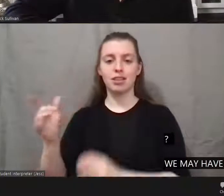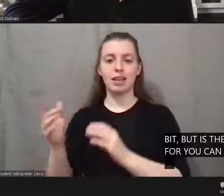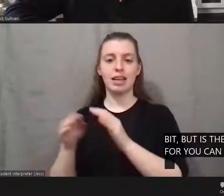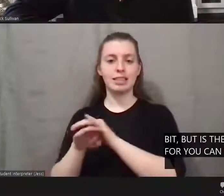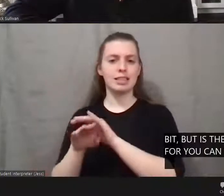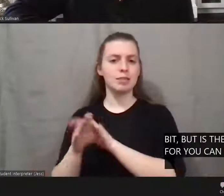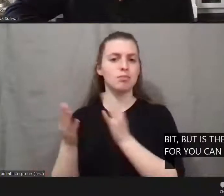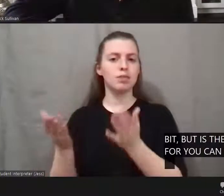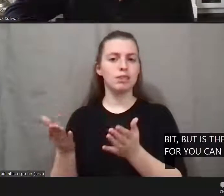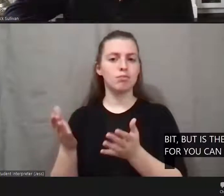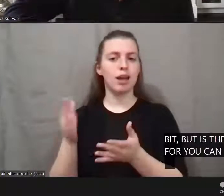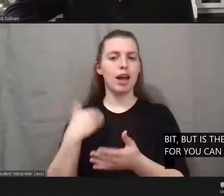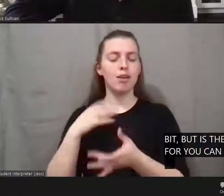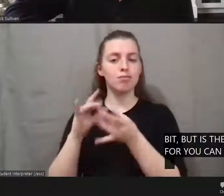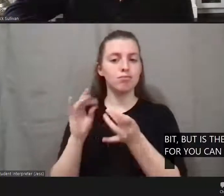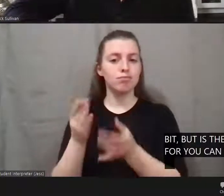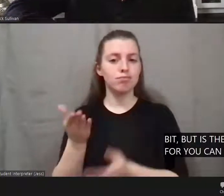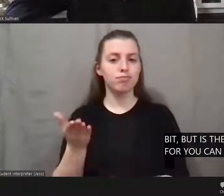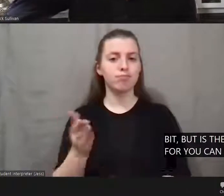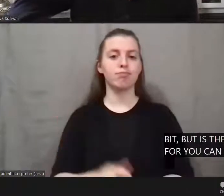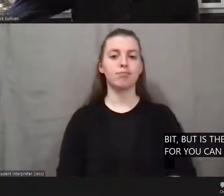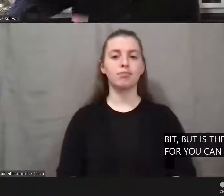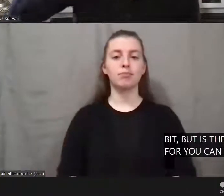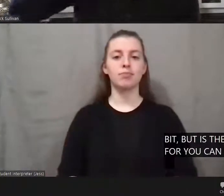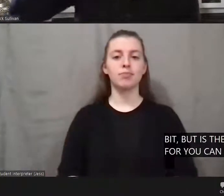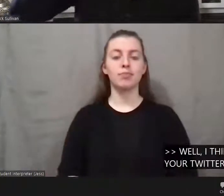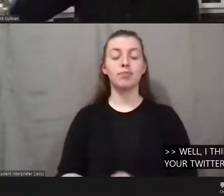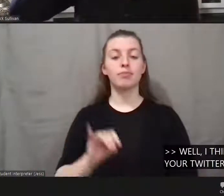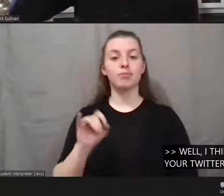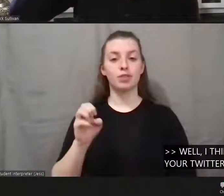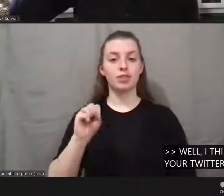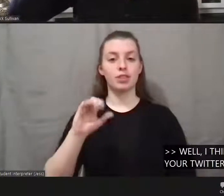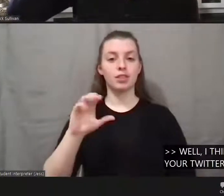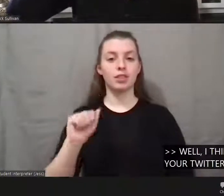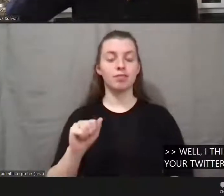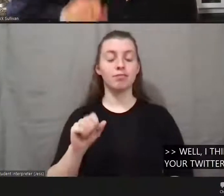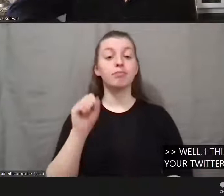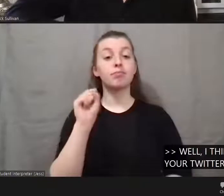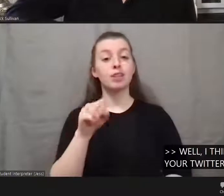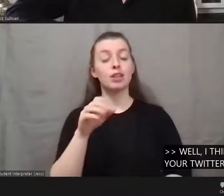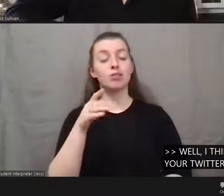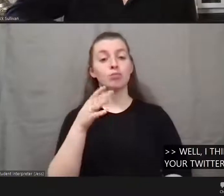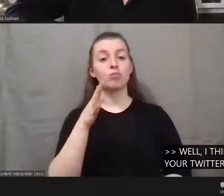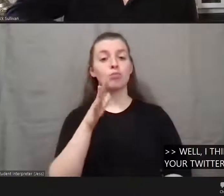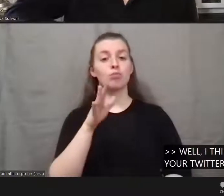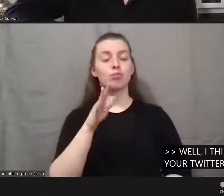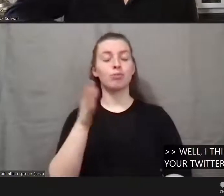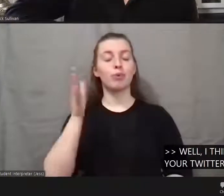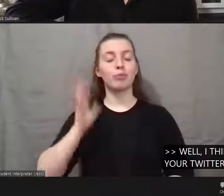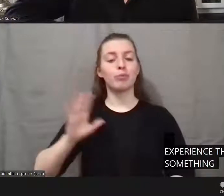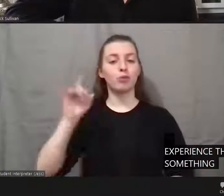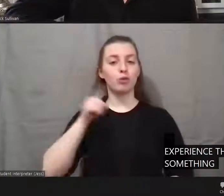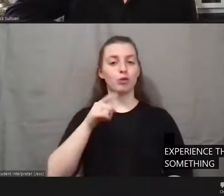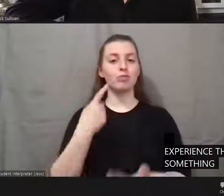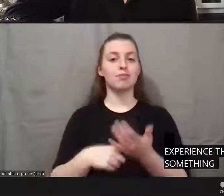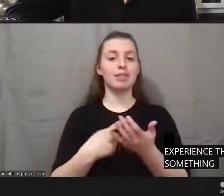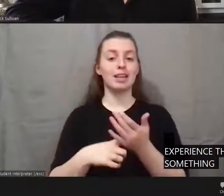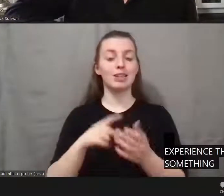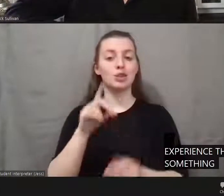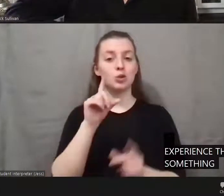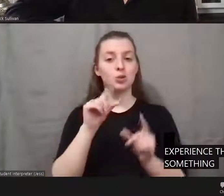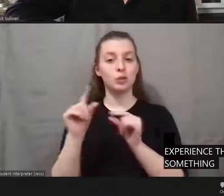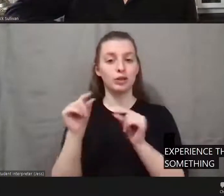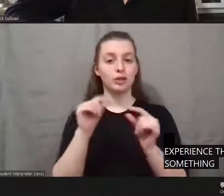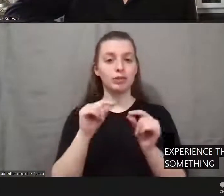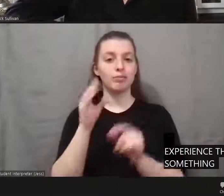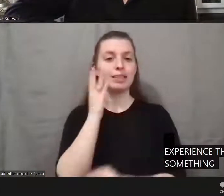I think even you mentioned with your Twitter experience that there's always something that we can do to learn. And what we have